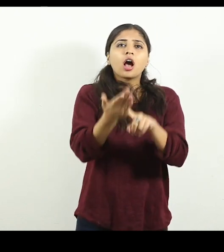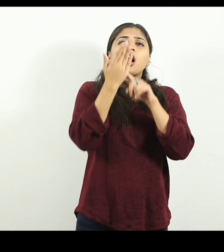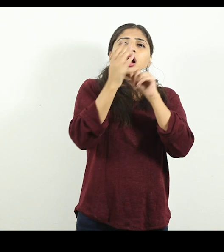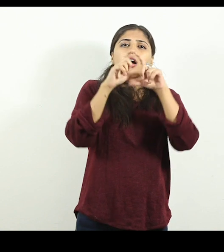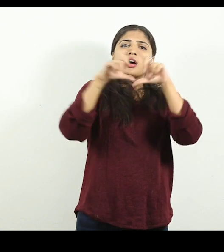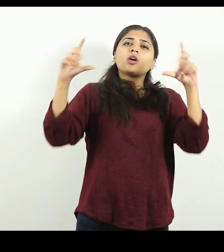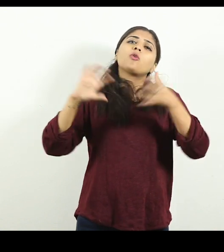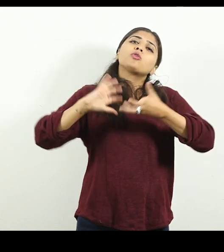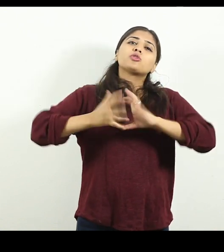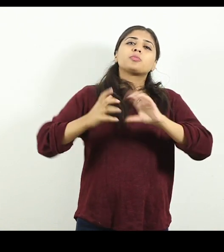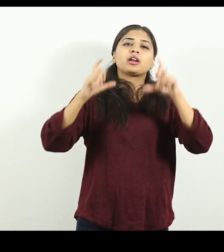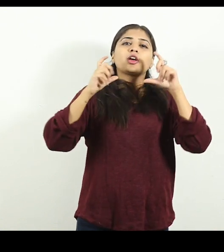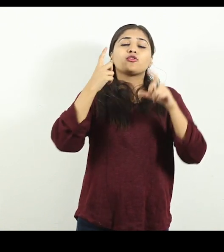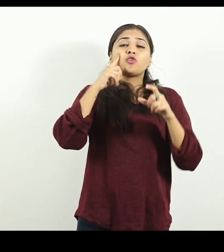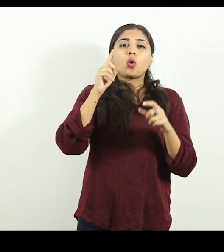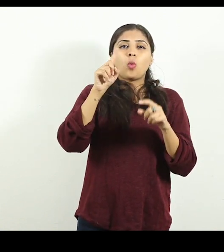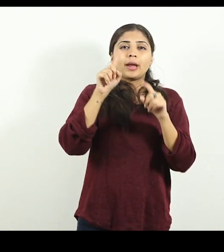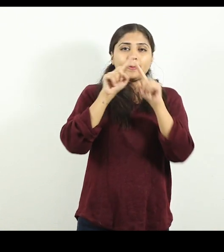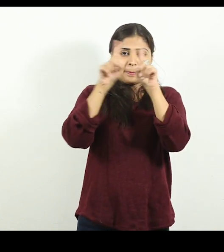the preview.